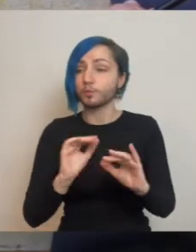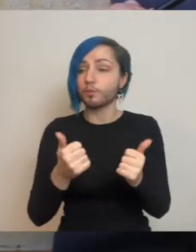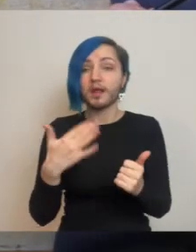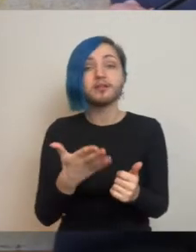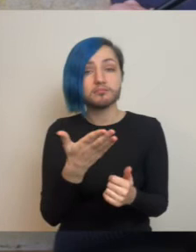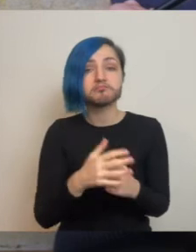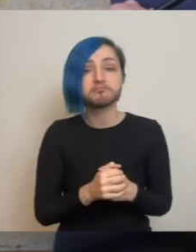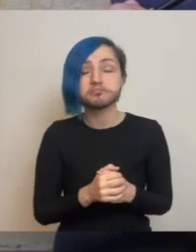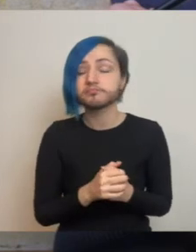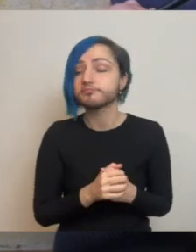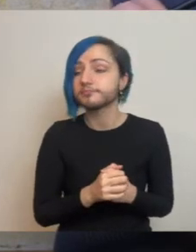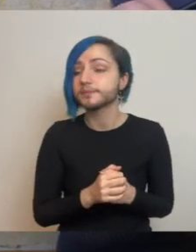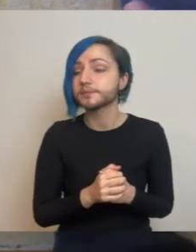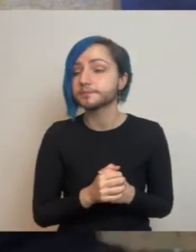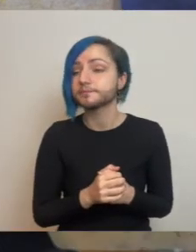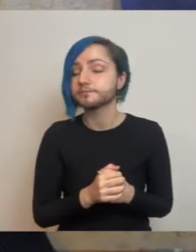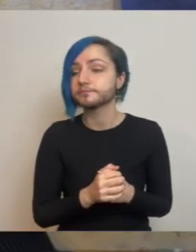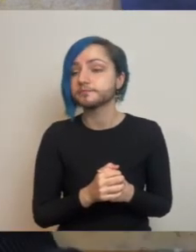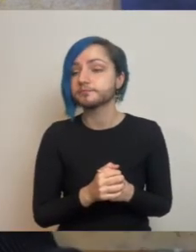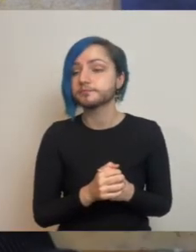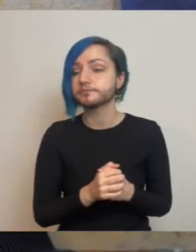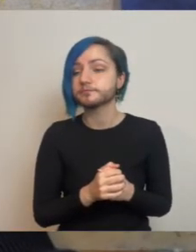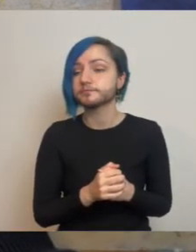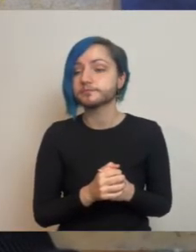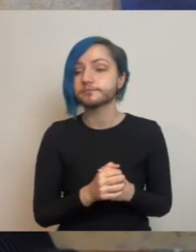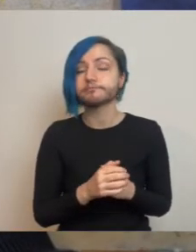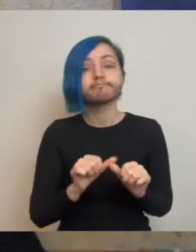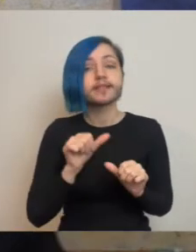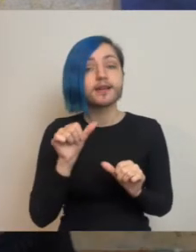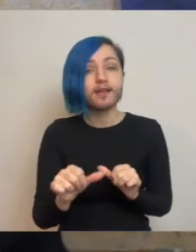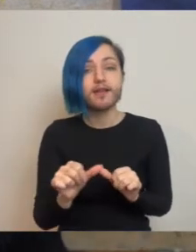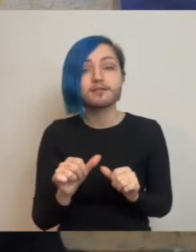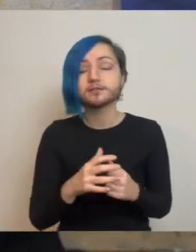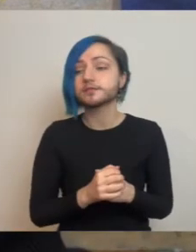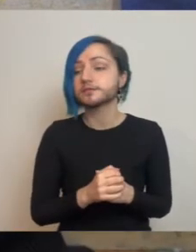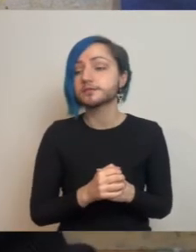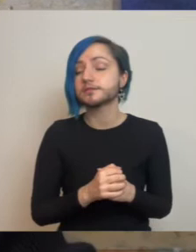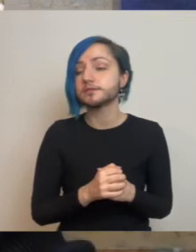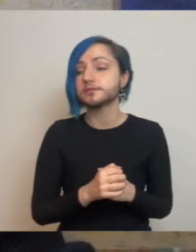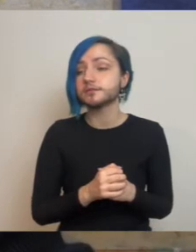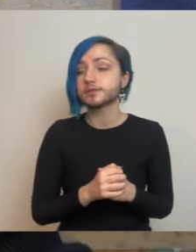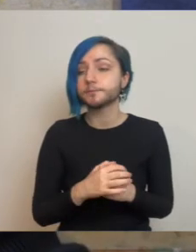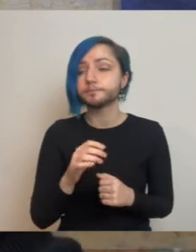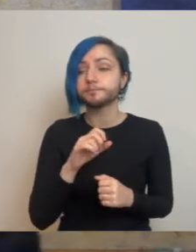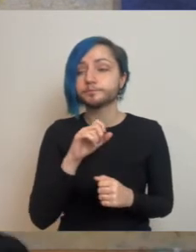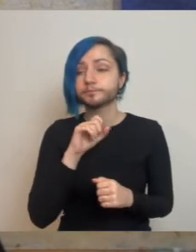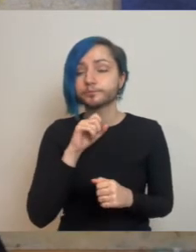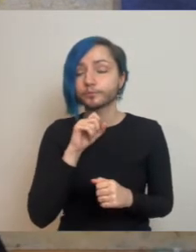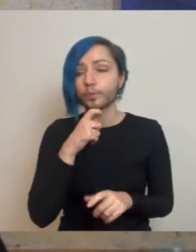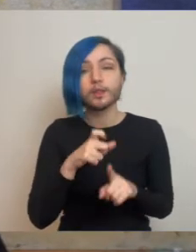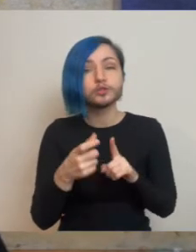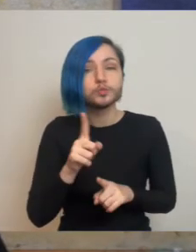well. Okay, and the next thing that we're gonna do is we're going to add